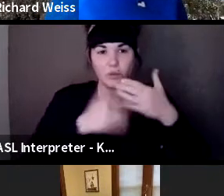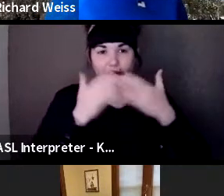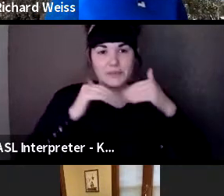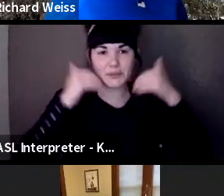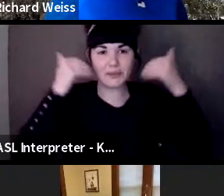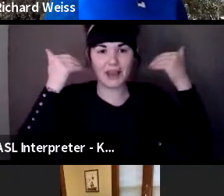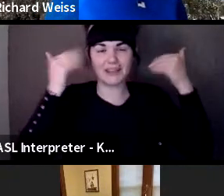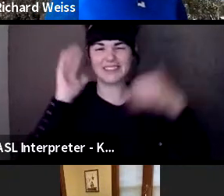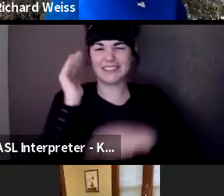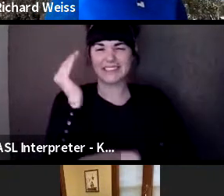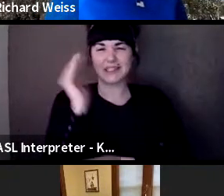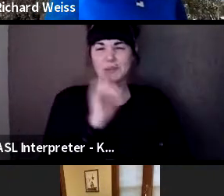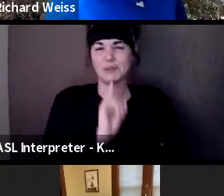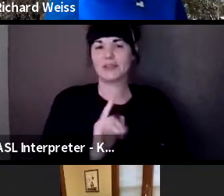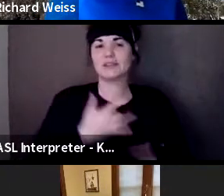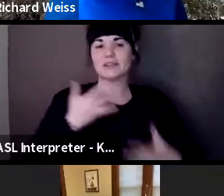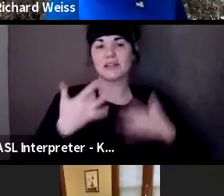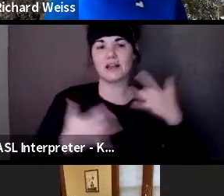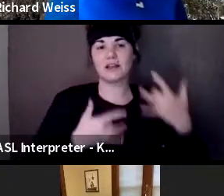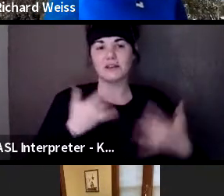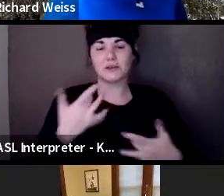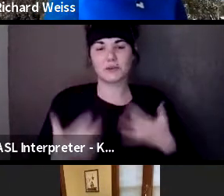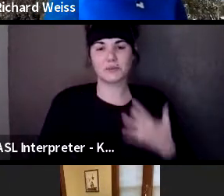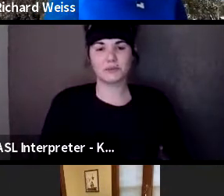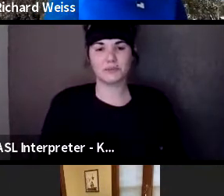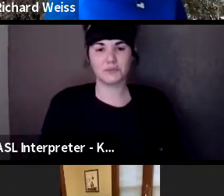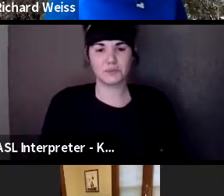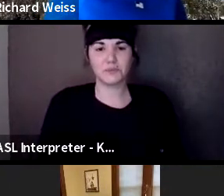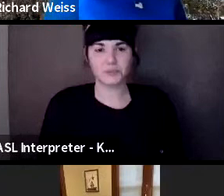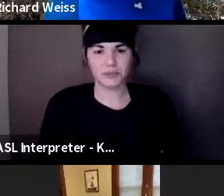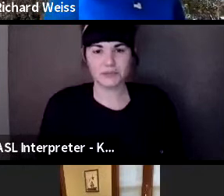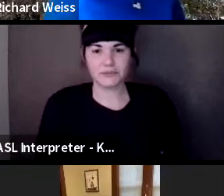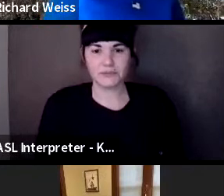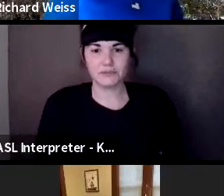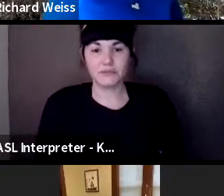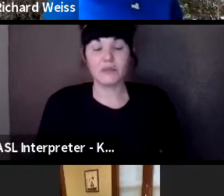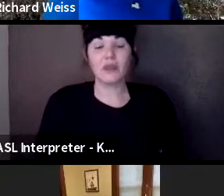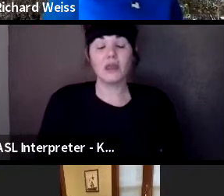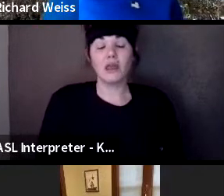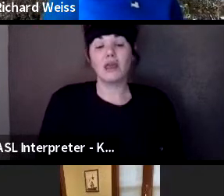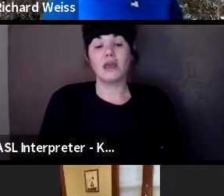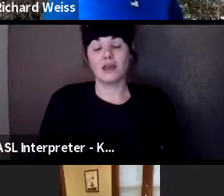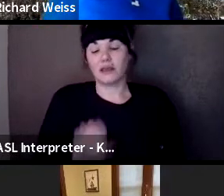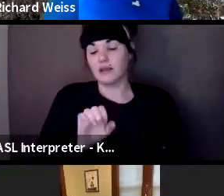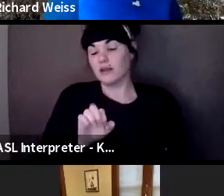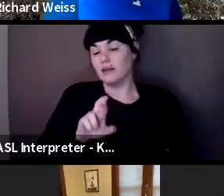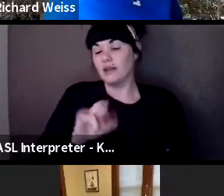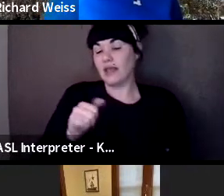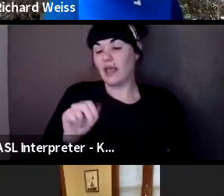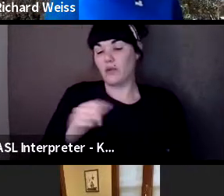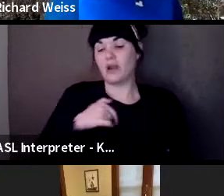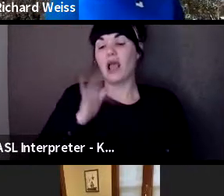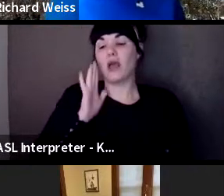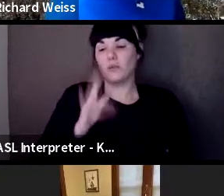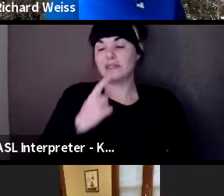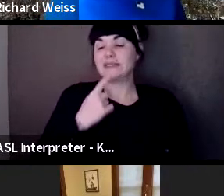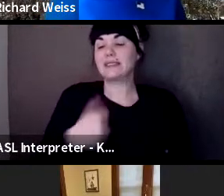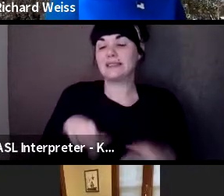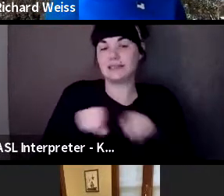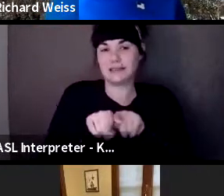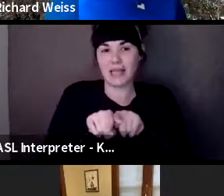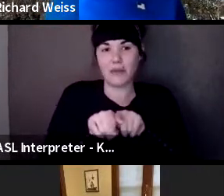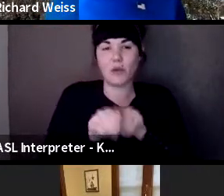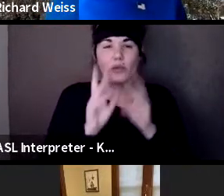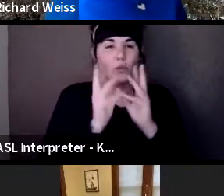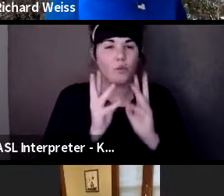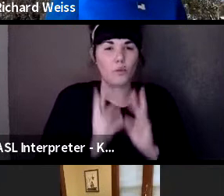are excited about. And then I am copying Aaron. The weather. I live and breathe for